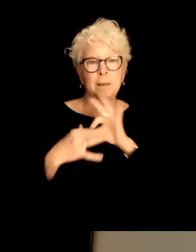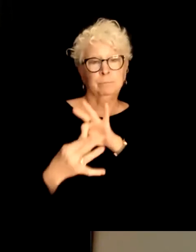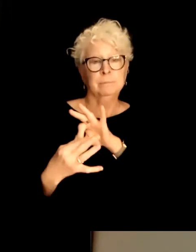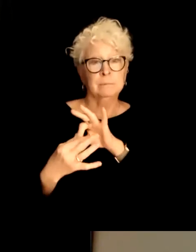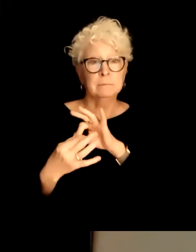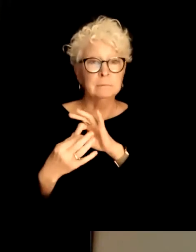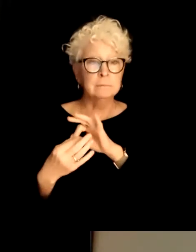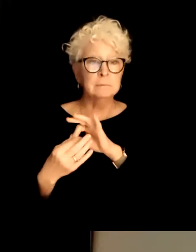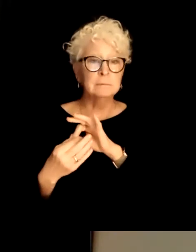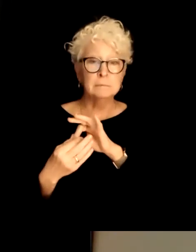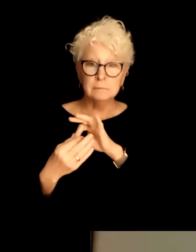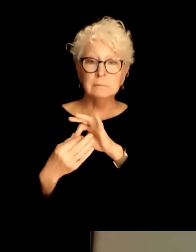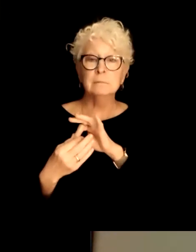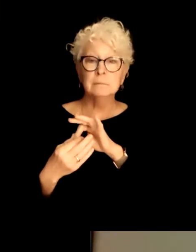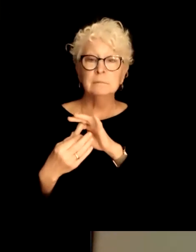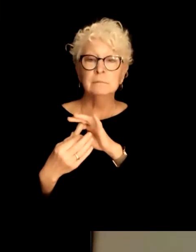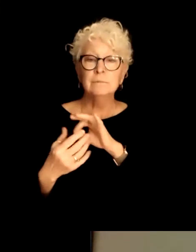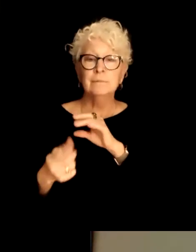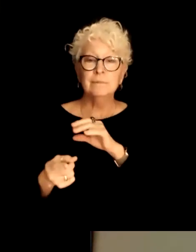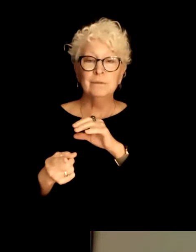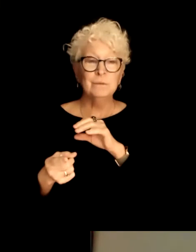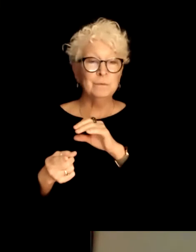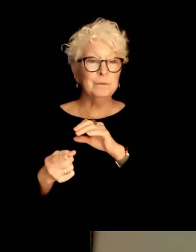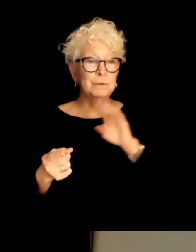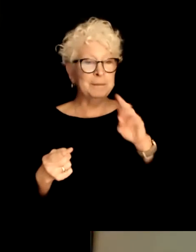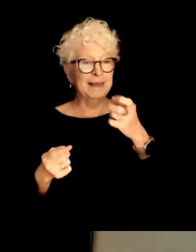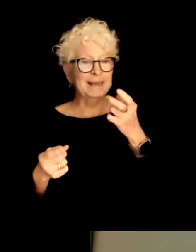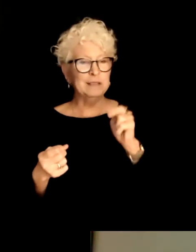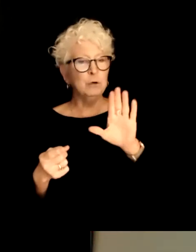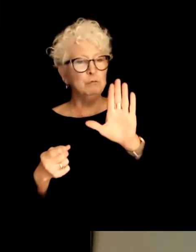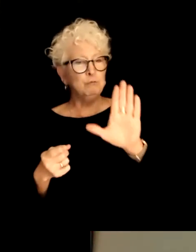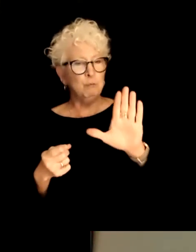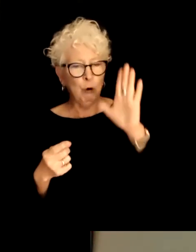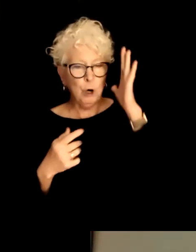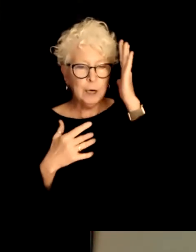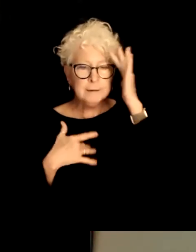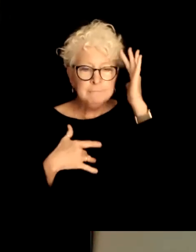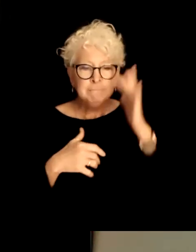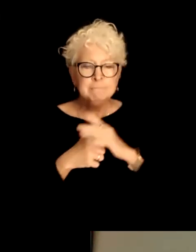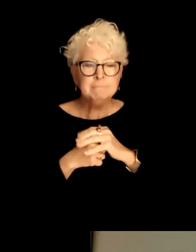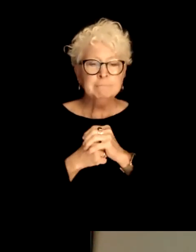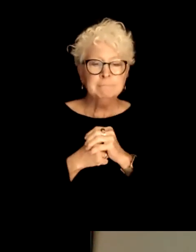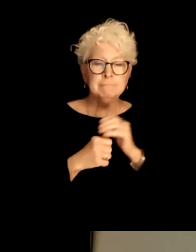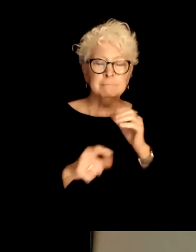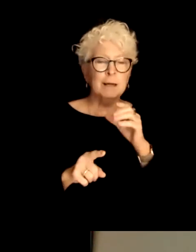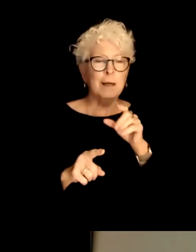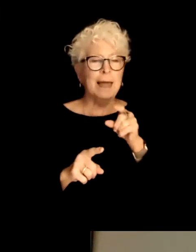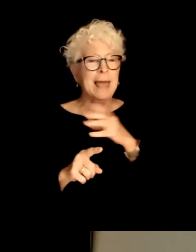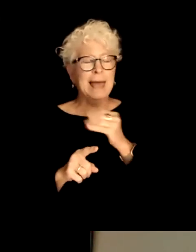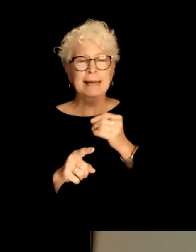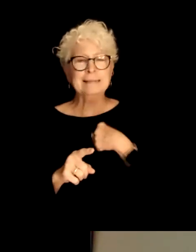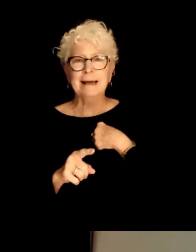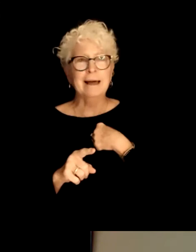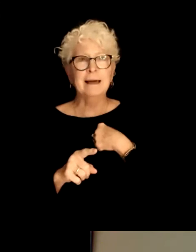typically related to Ehlers-Danlos, which Megan has, and which I don't meet the criteria for by a mile,